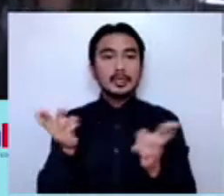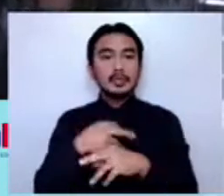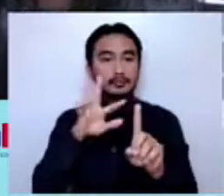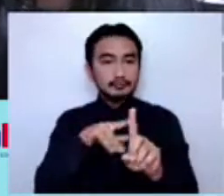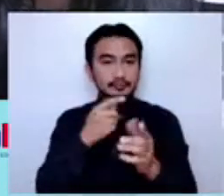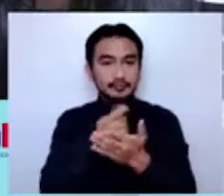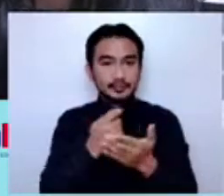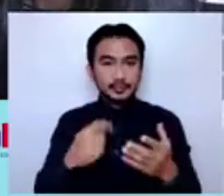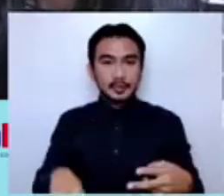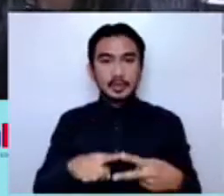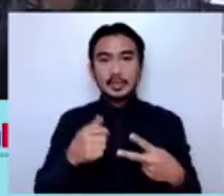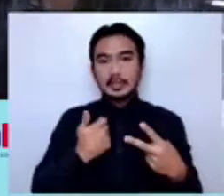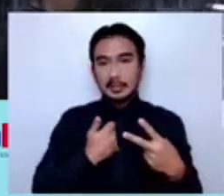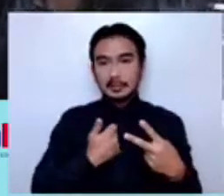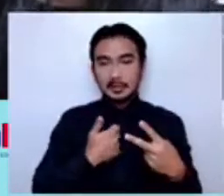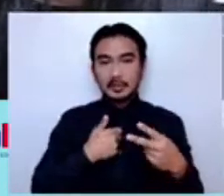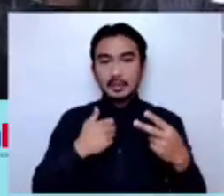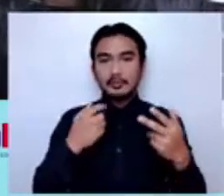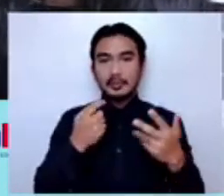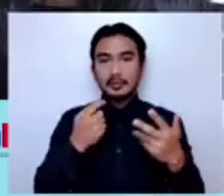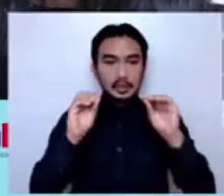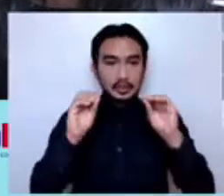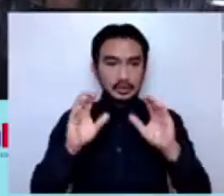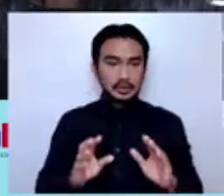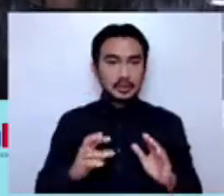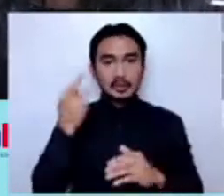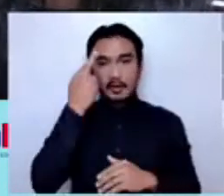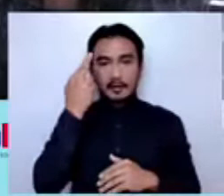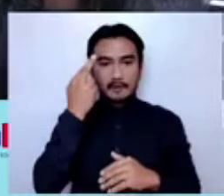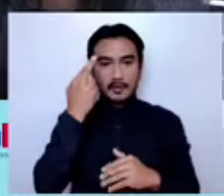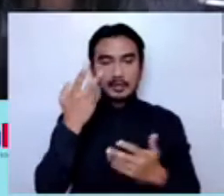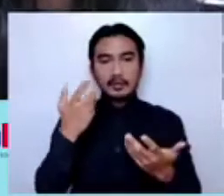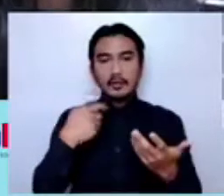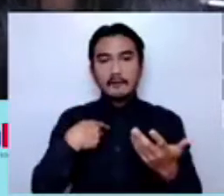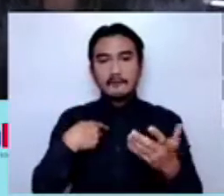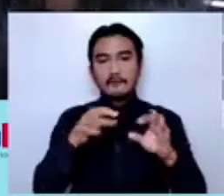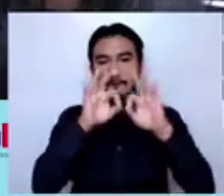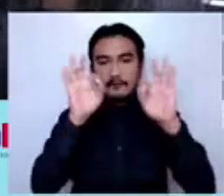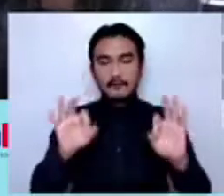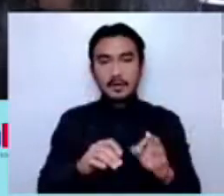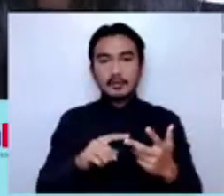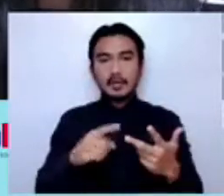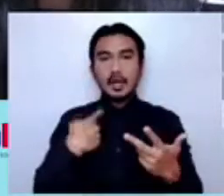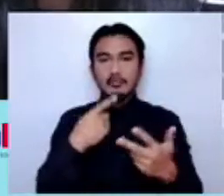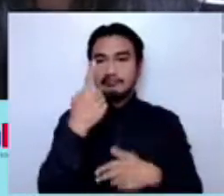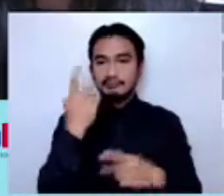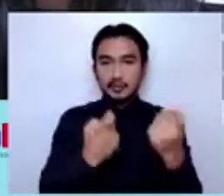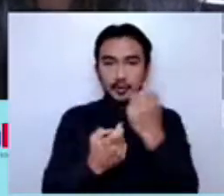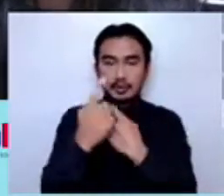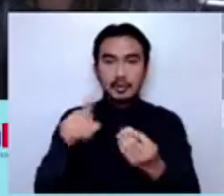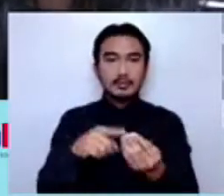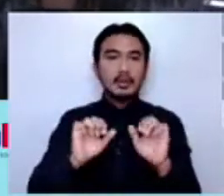Tool, and the Teacher Reflection Form. We will also tackle the most commonly asked implementation questions